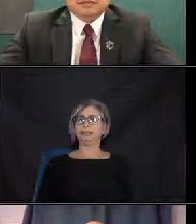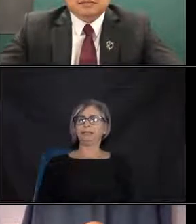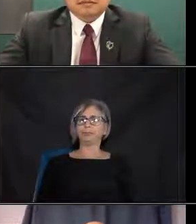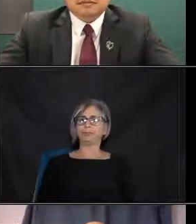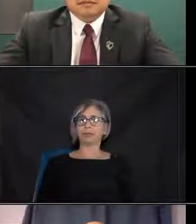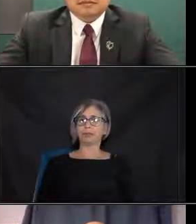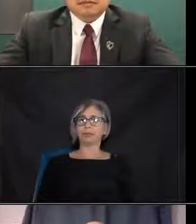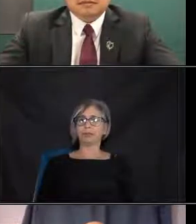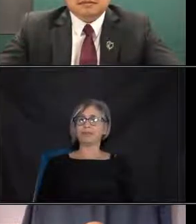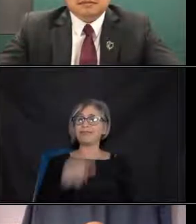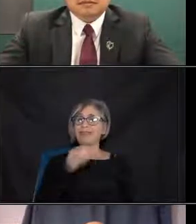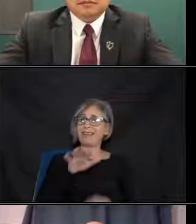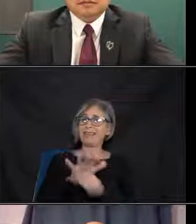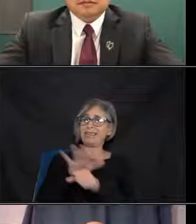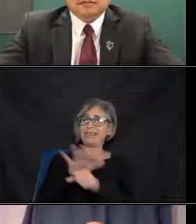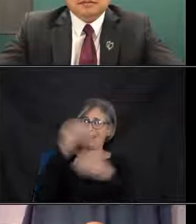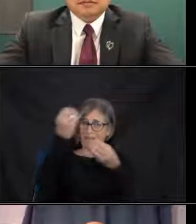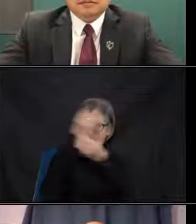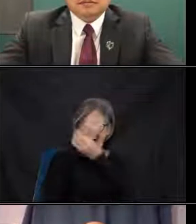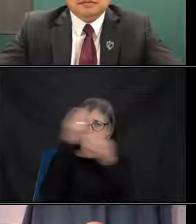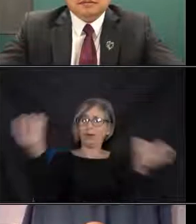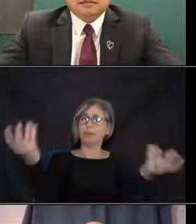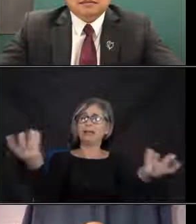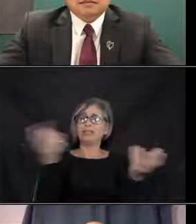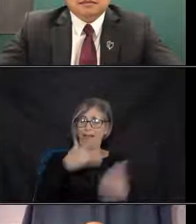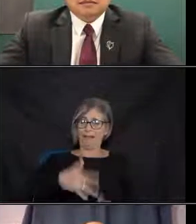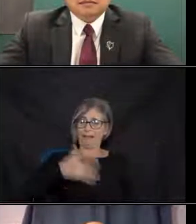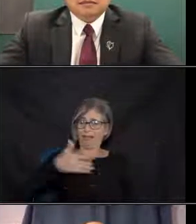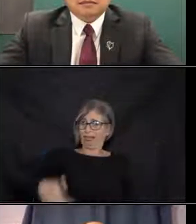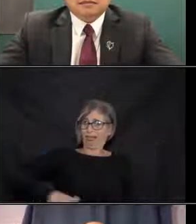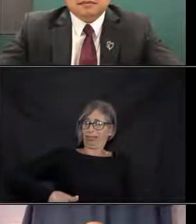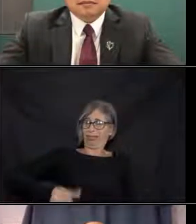not enough information, I feel, of how